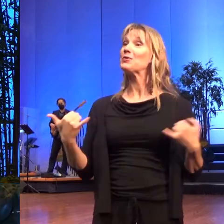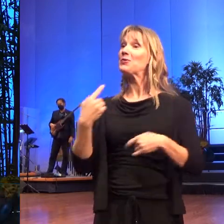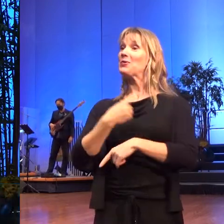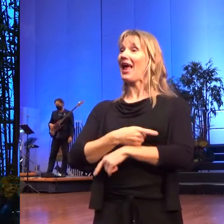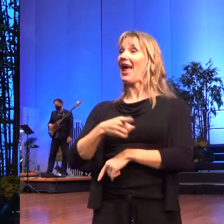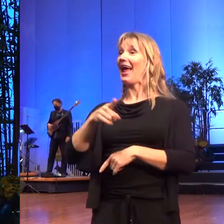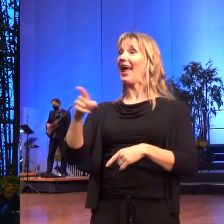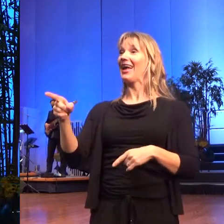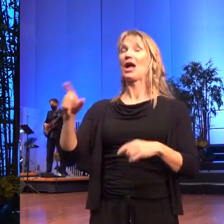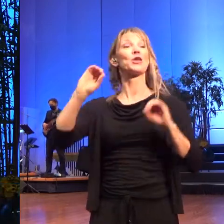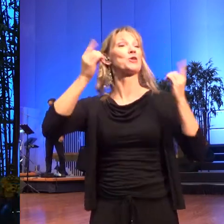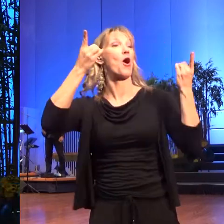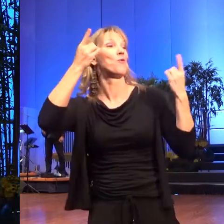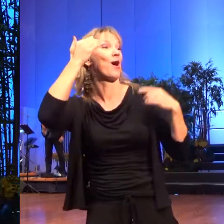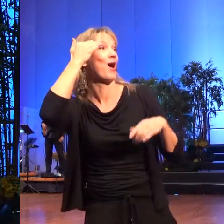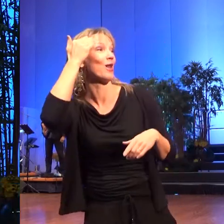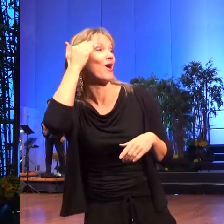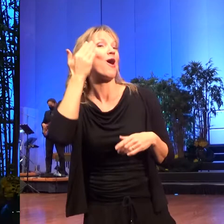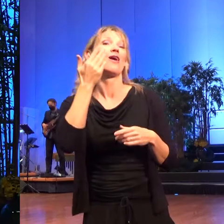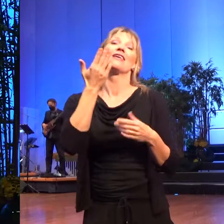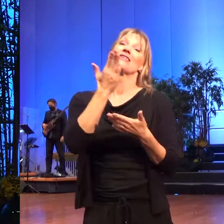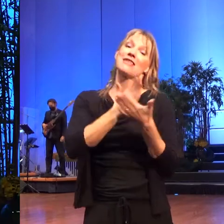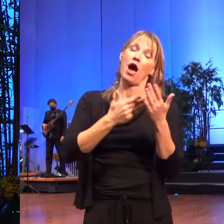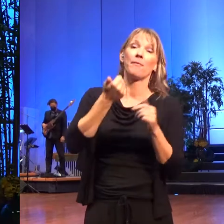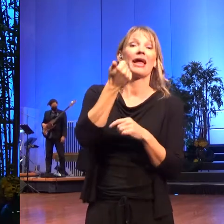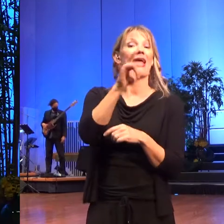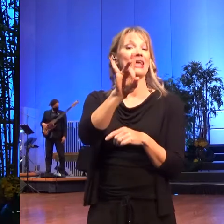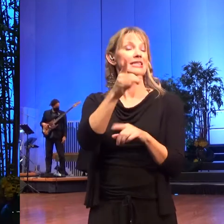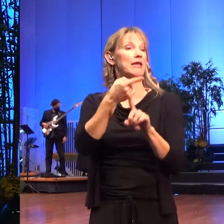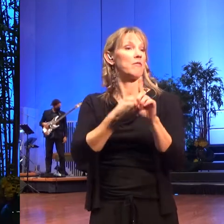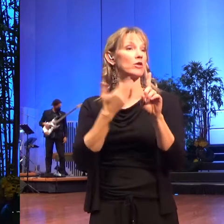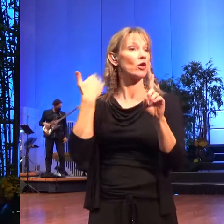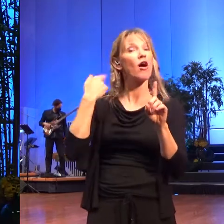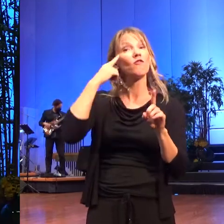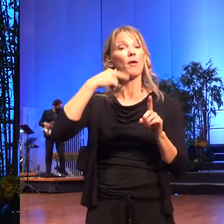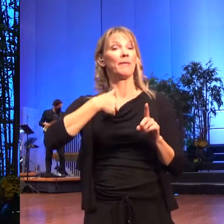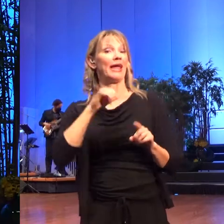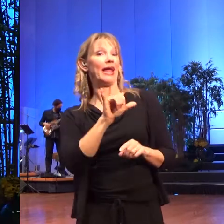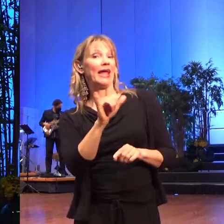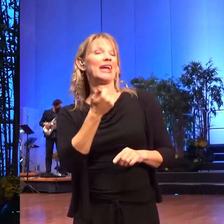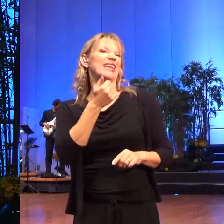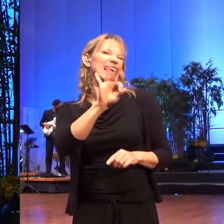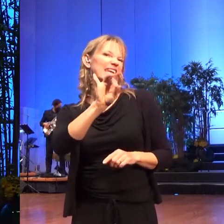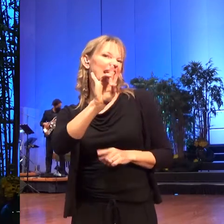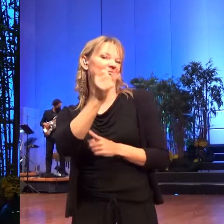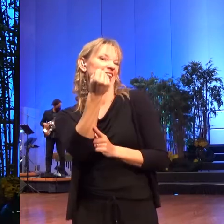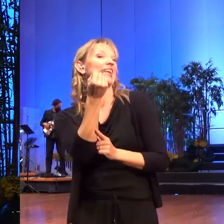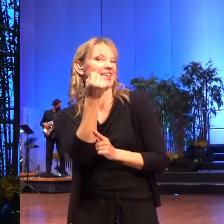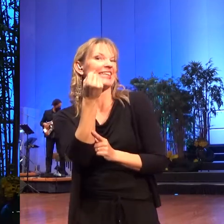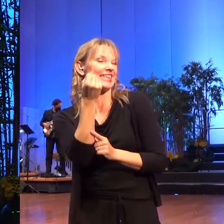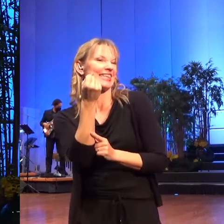No one seems to know. For some people, it was 18 months ago. For people like me, it was the 1980s. Yeah.